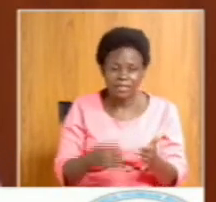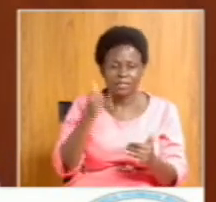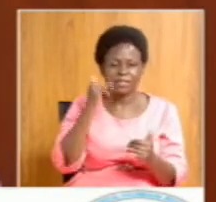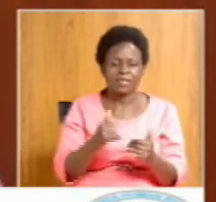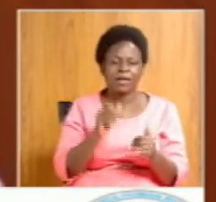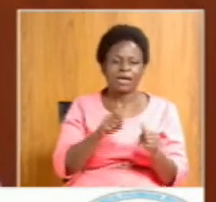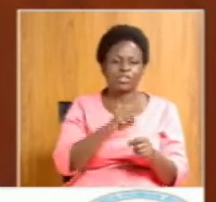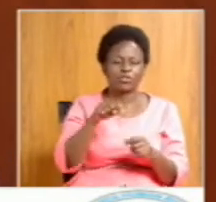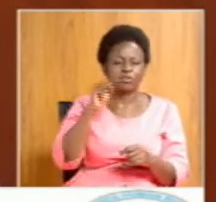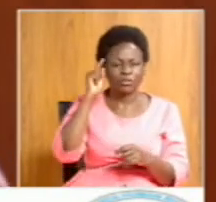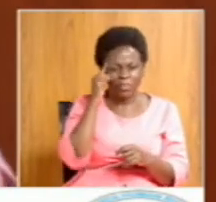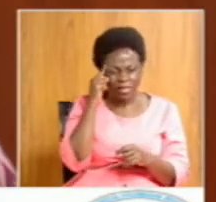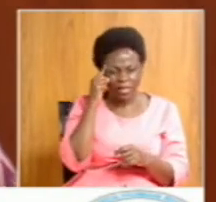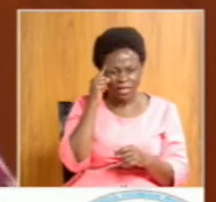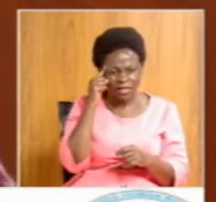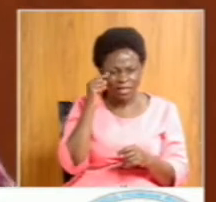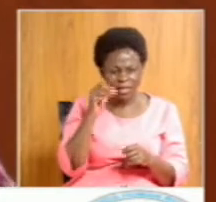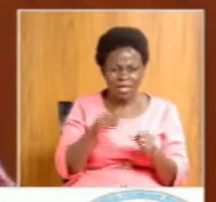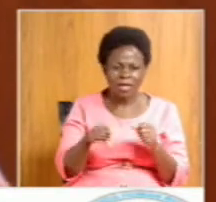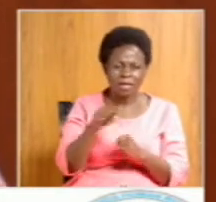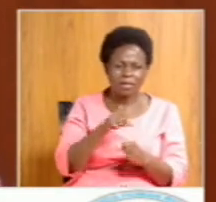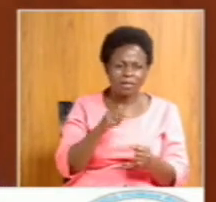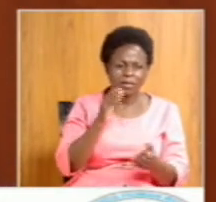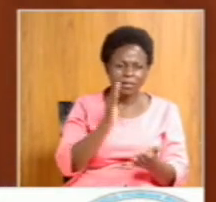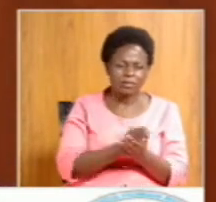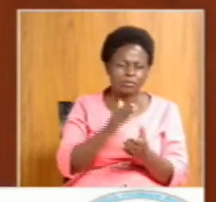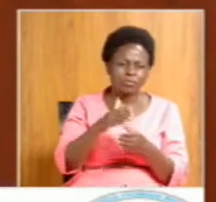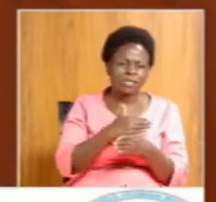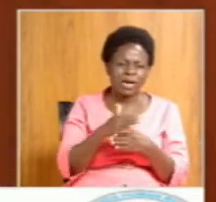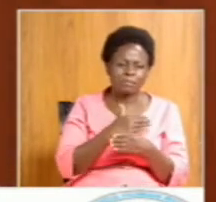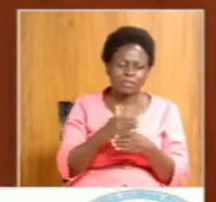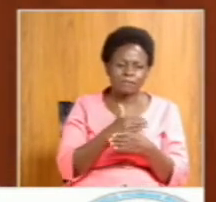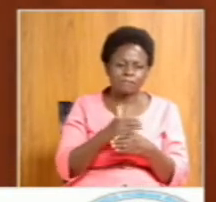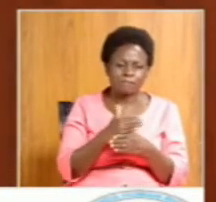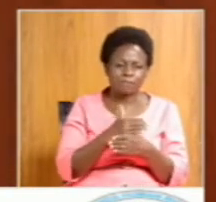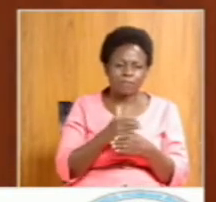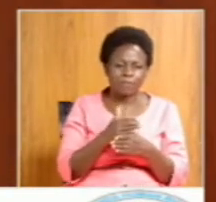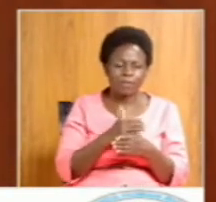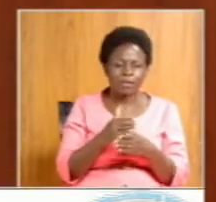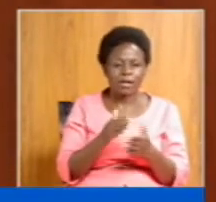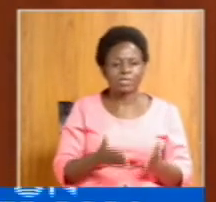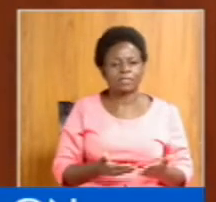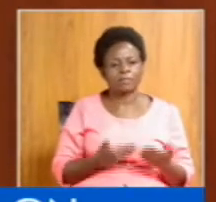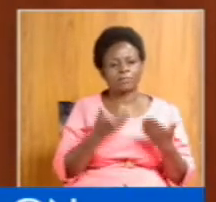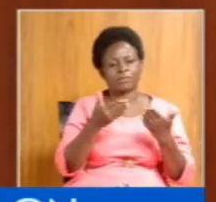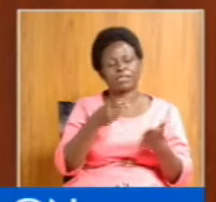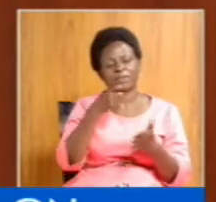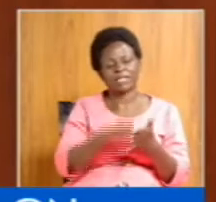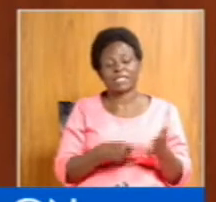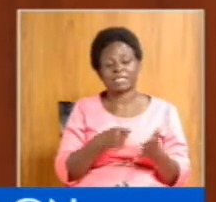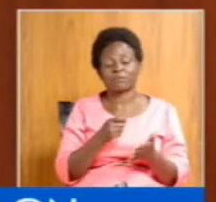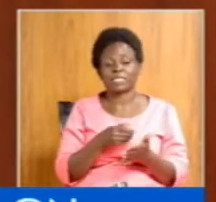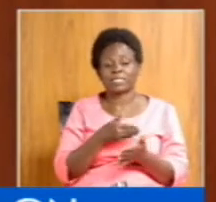finally can you also think about stopping the gaps in terms of the loopholes provided by the tax law